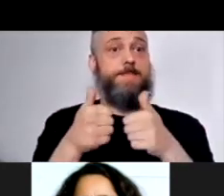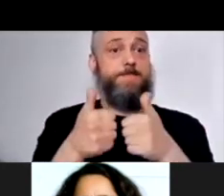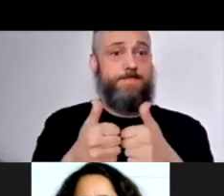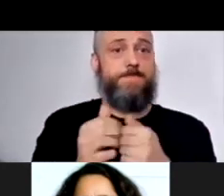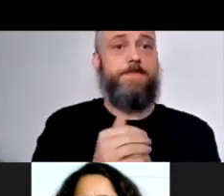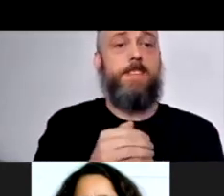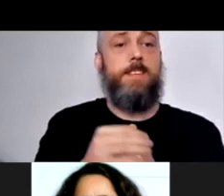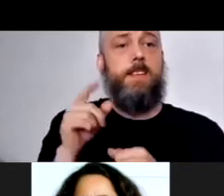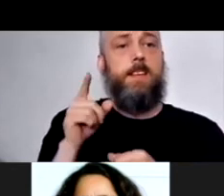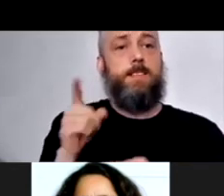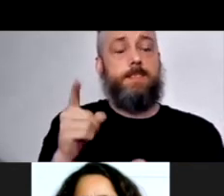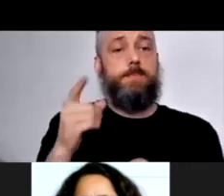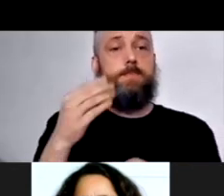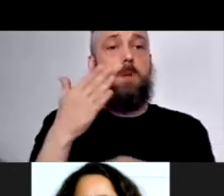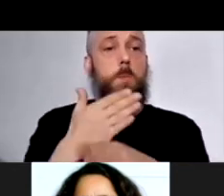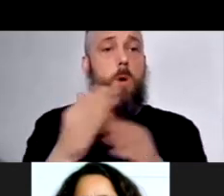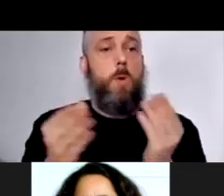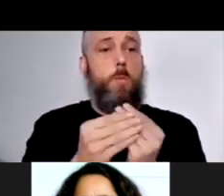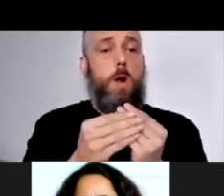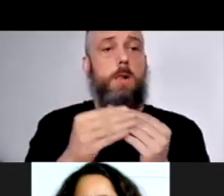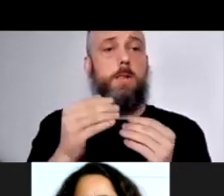and he's there on Zoom at the moment.